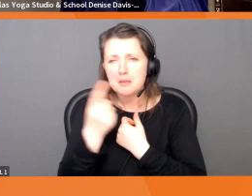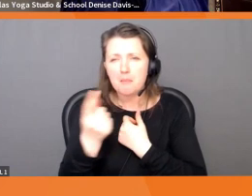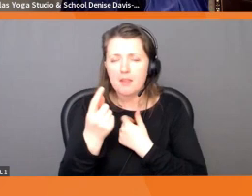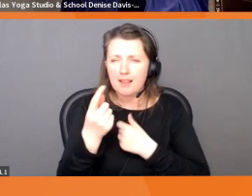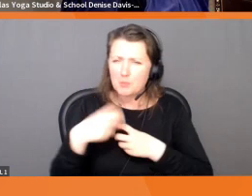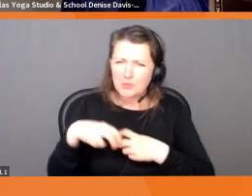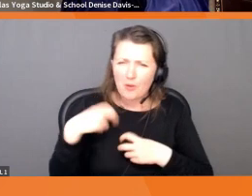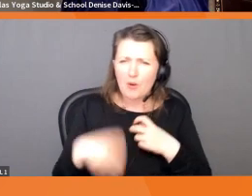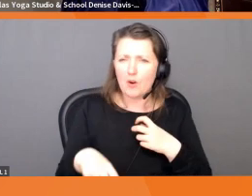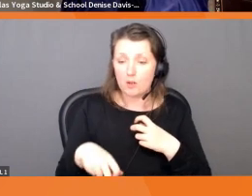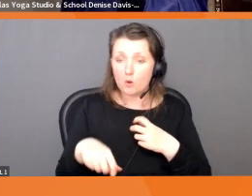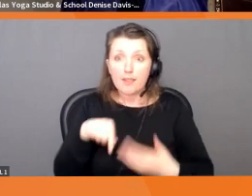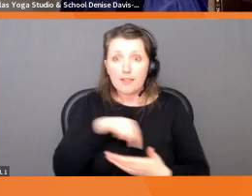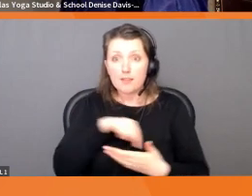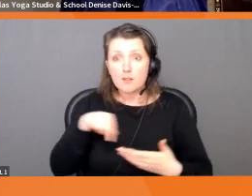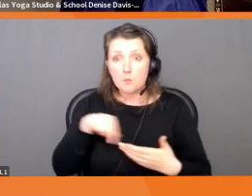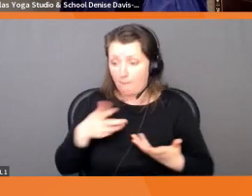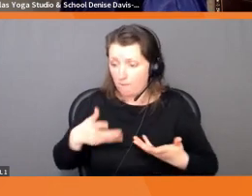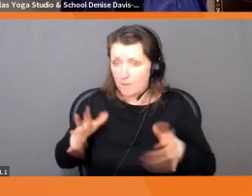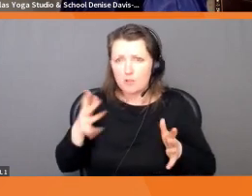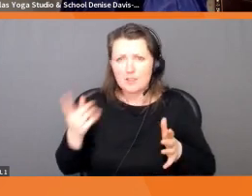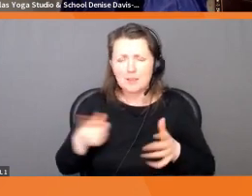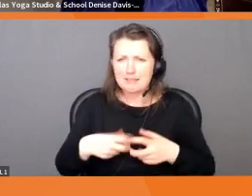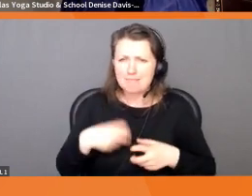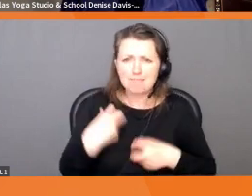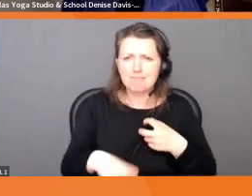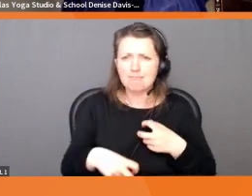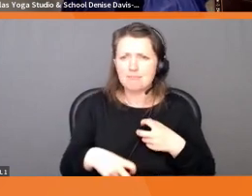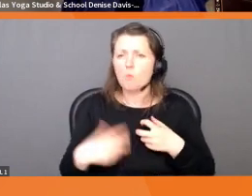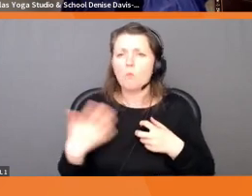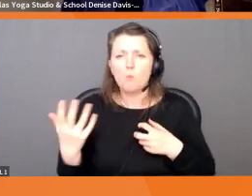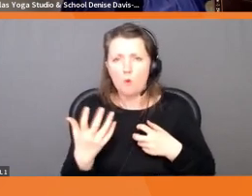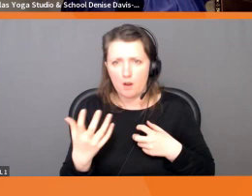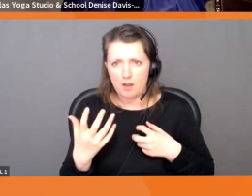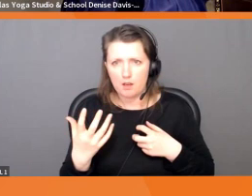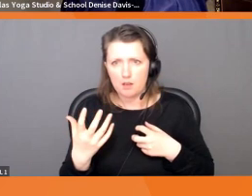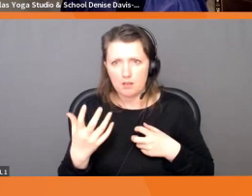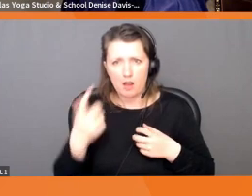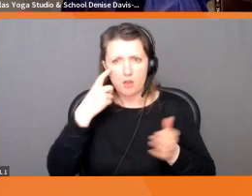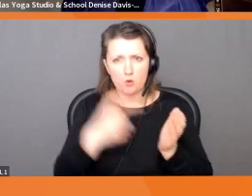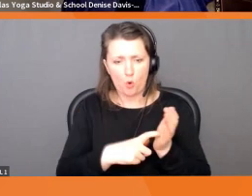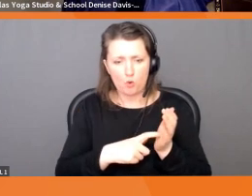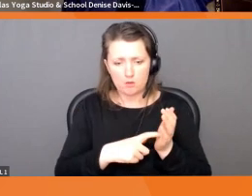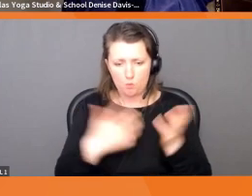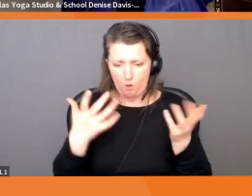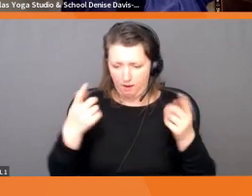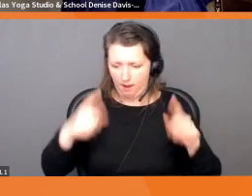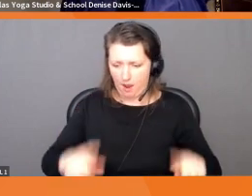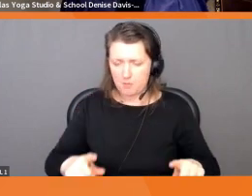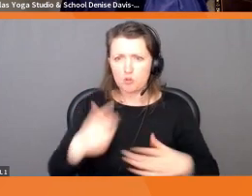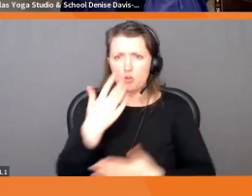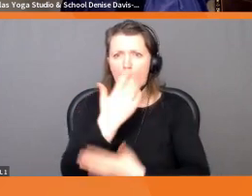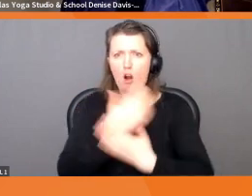stuff. Going back there for just a moment and start to feel how that changes your ability to hold your arms up, remembering how hard it